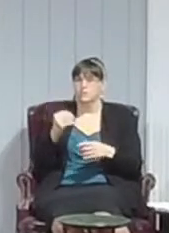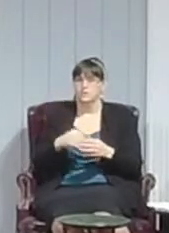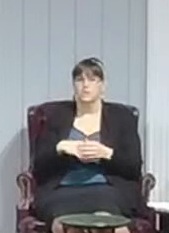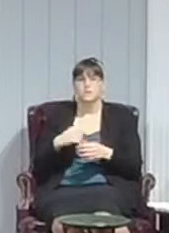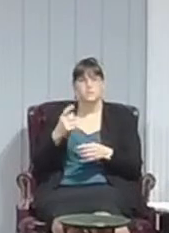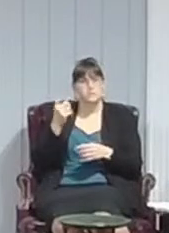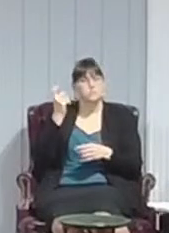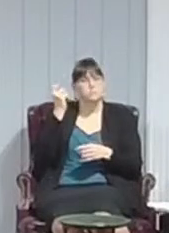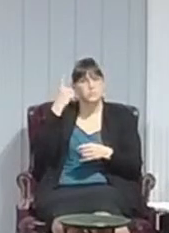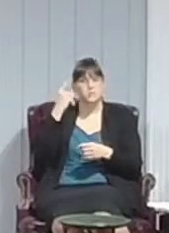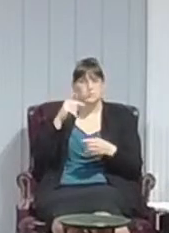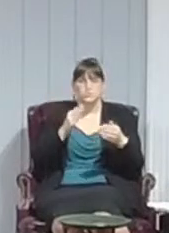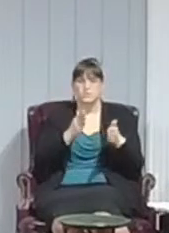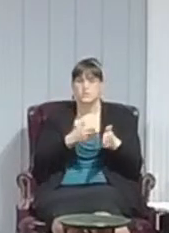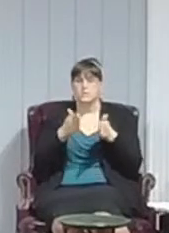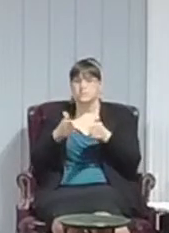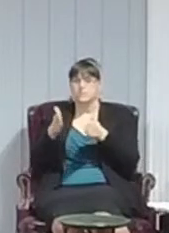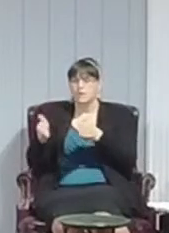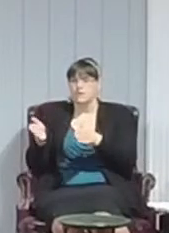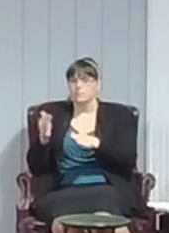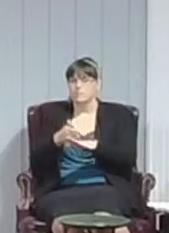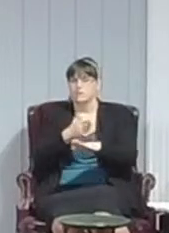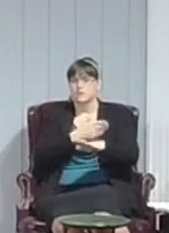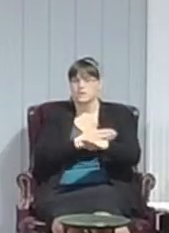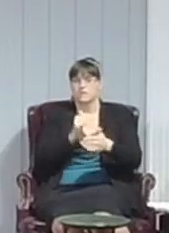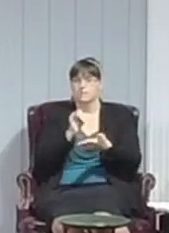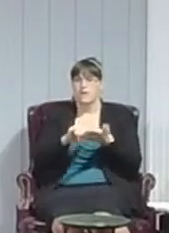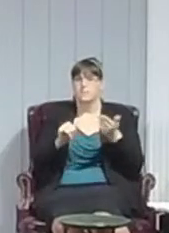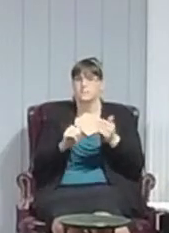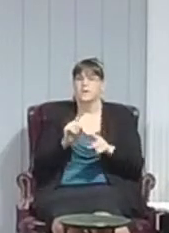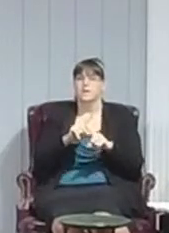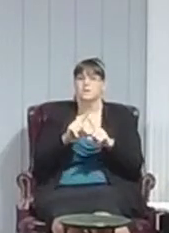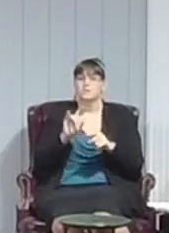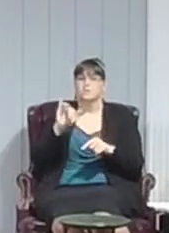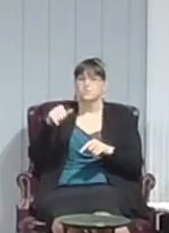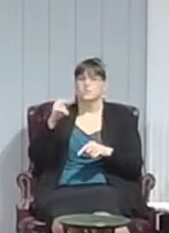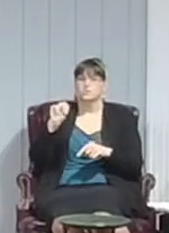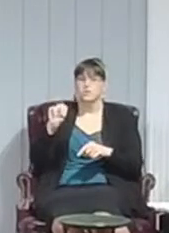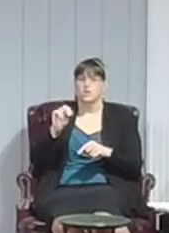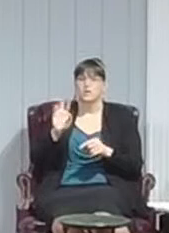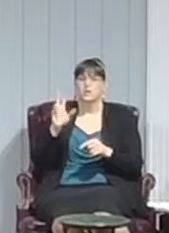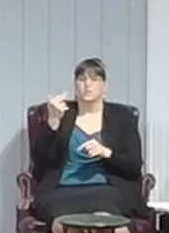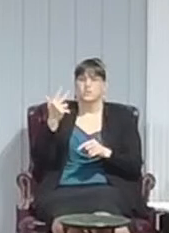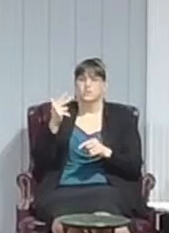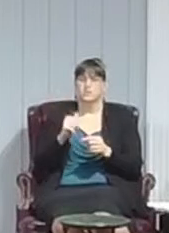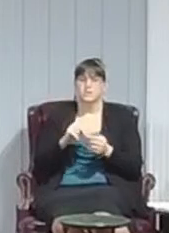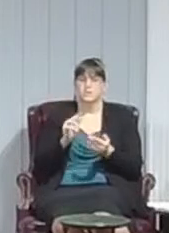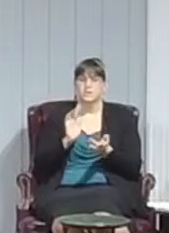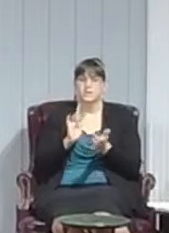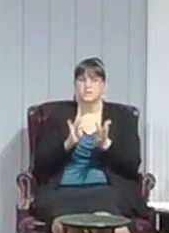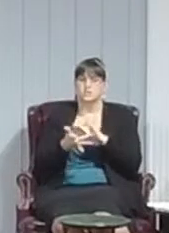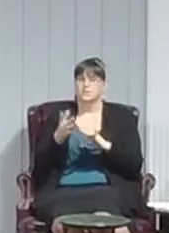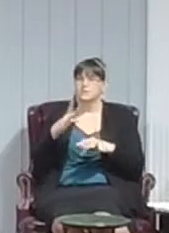that develops like that. But Jesus' spirit was troubled in John 13 and verse 21. When Jesus